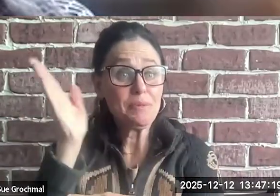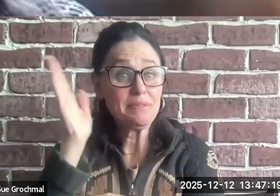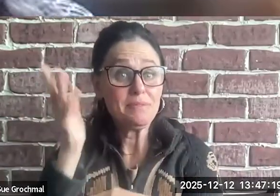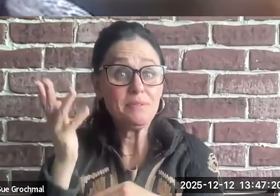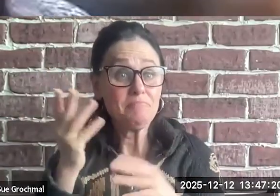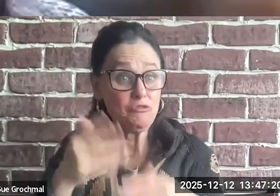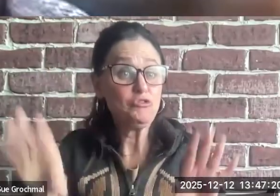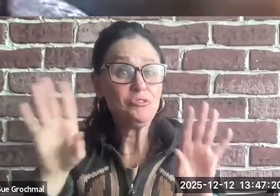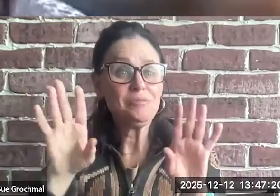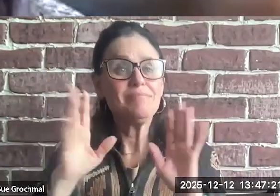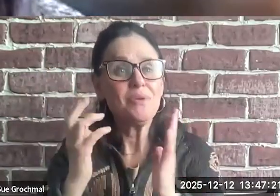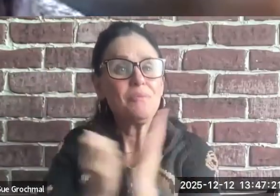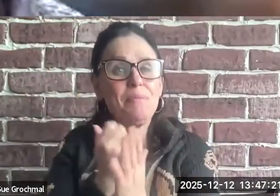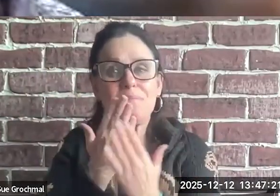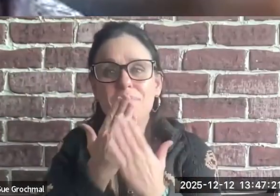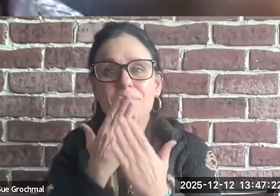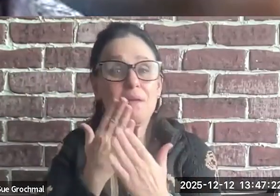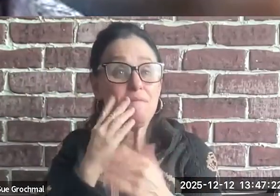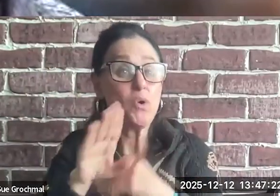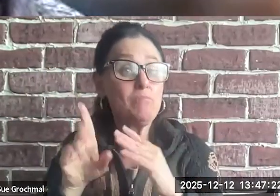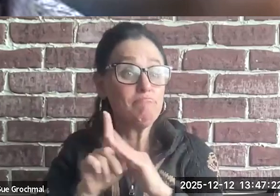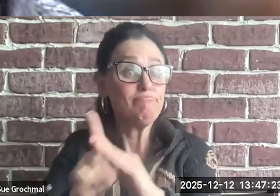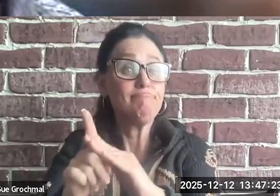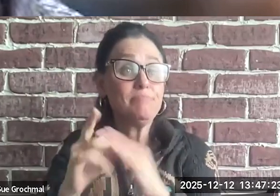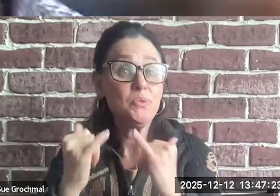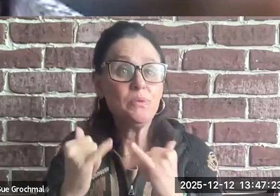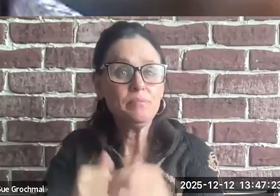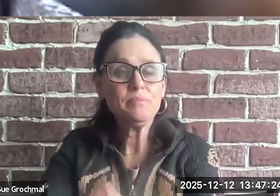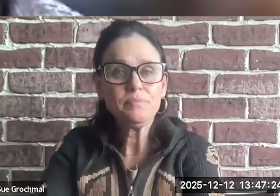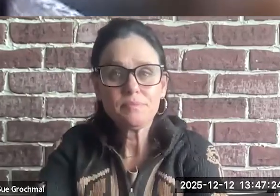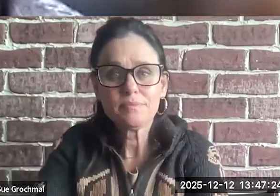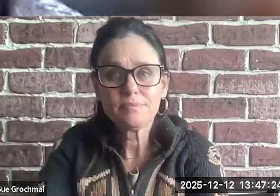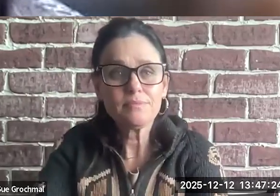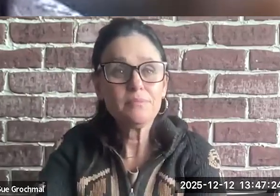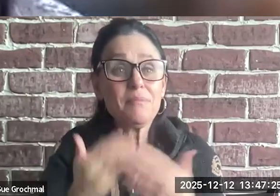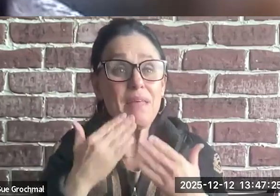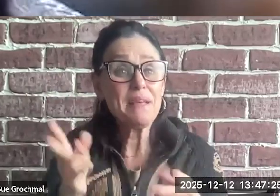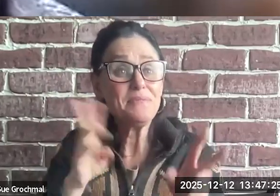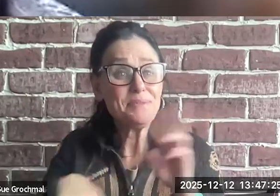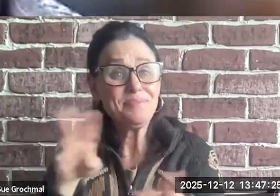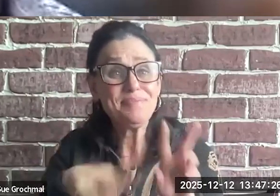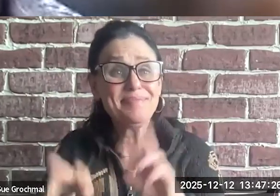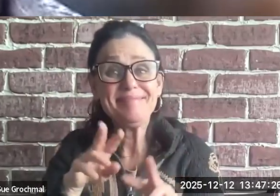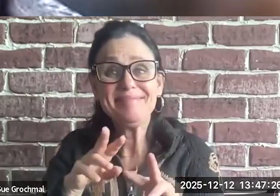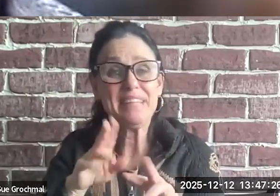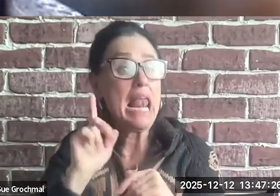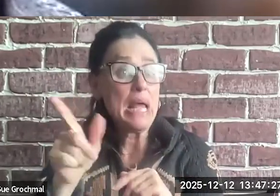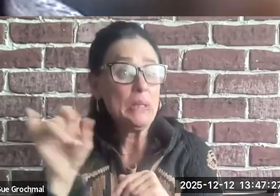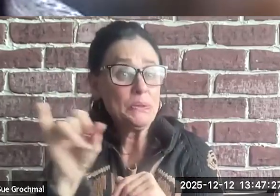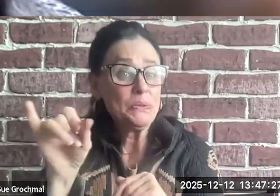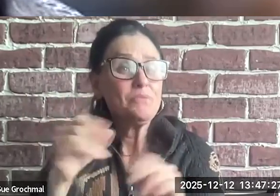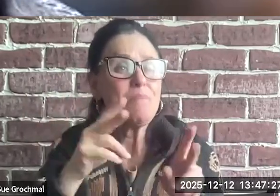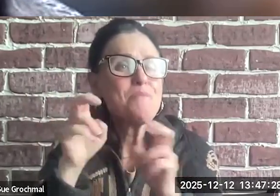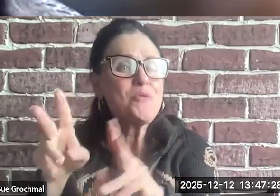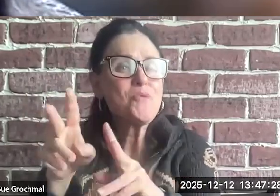presentation. I just really want to thank you all for attending today. And thank you for viewing this after the fact. We will post this